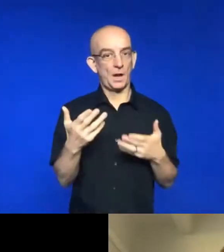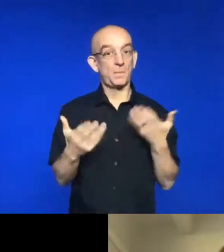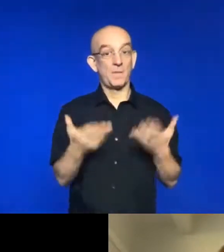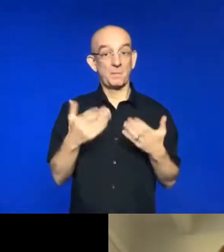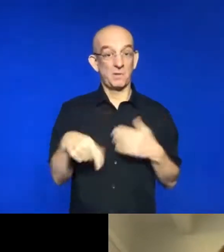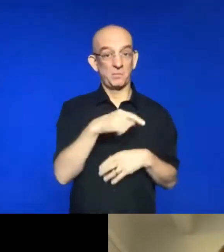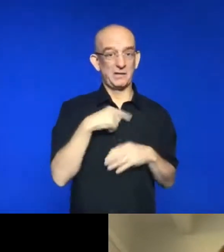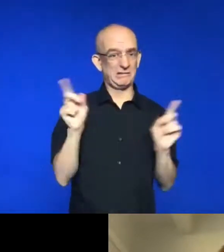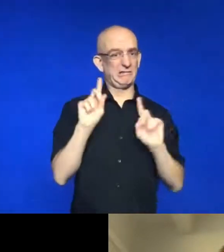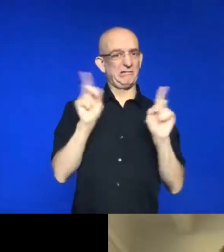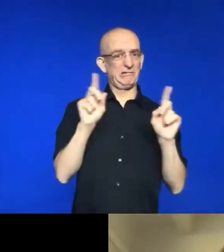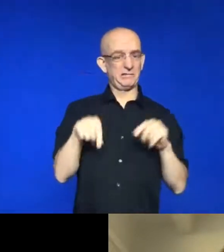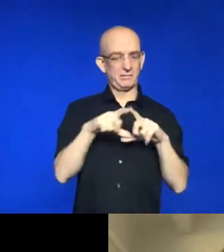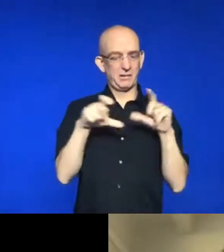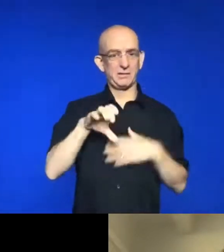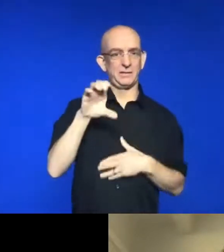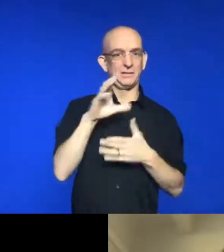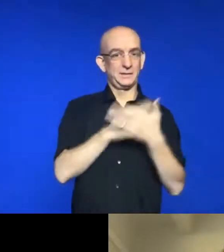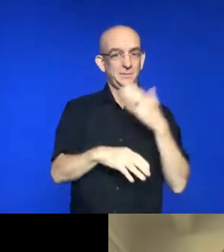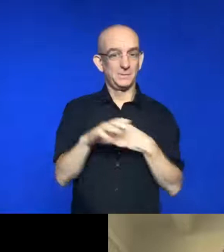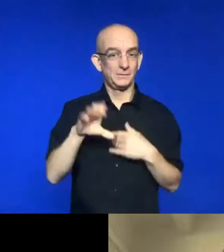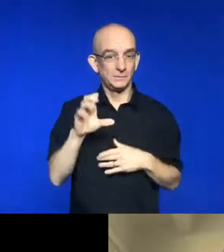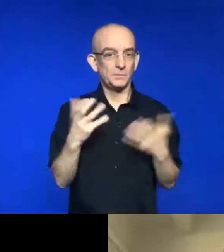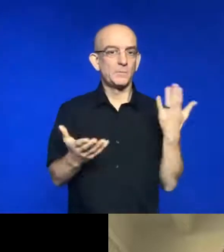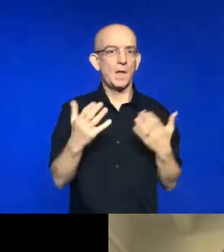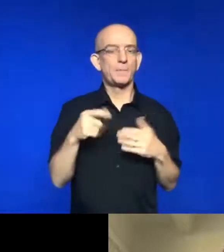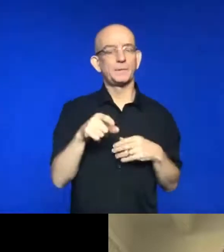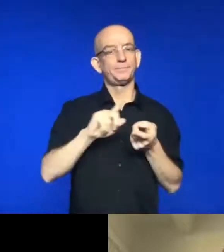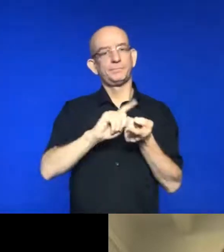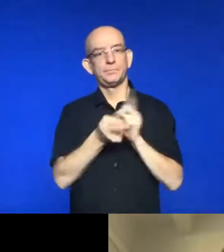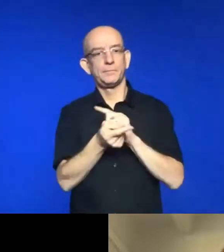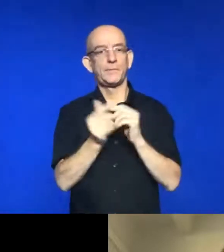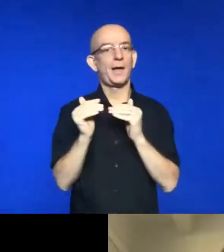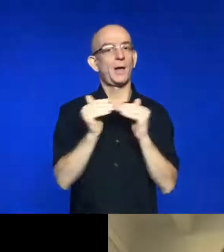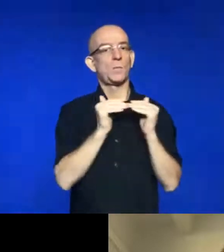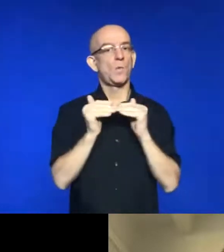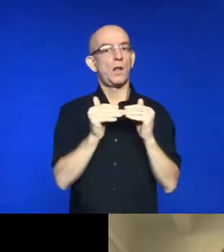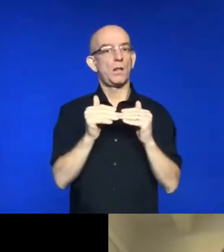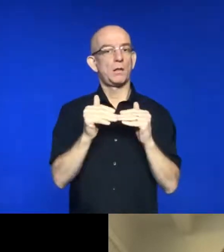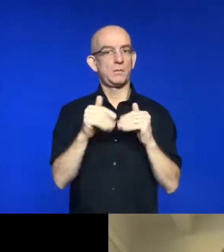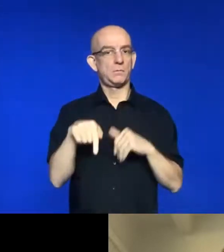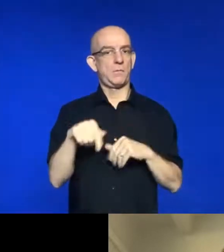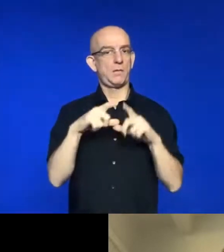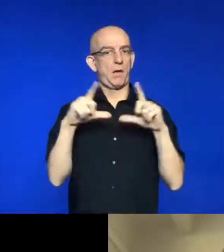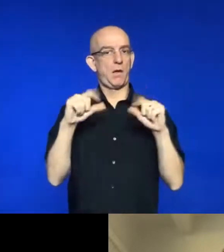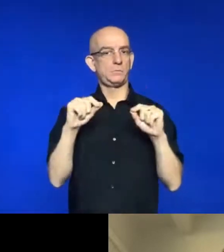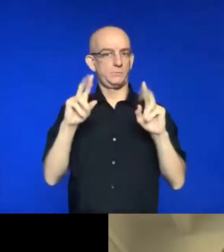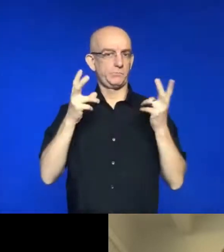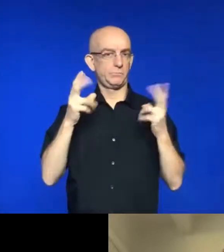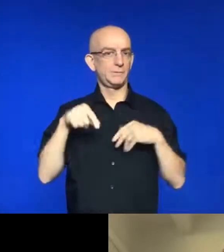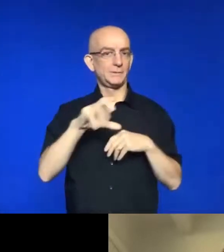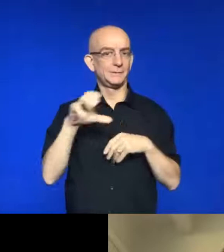card, or solidarity card like they exist in different countries where maybe the